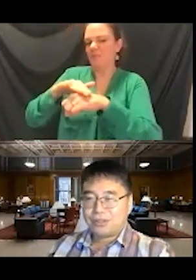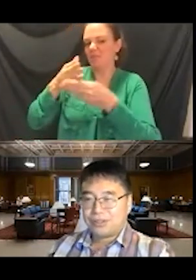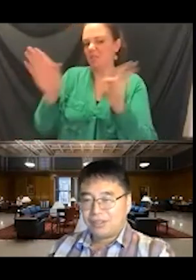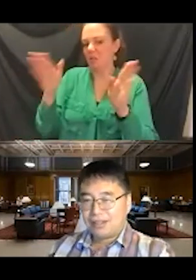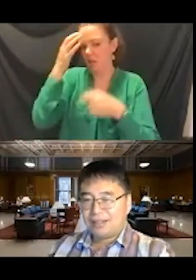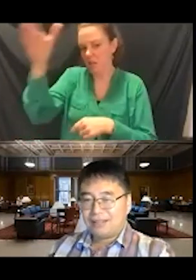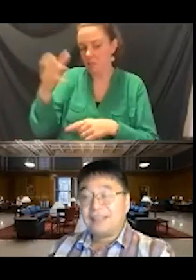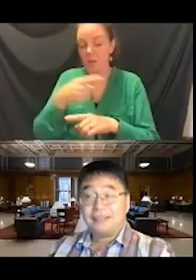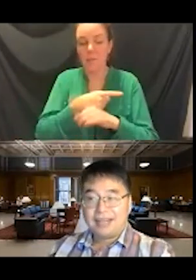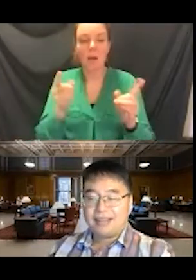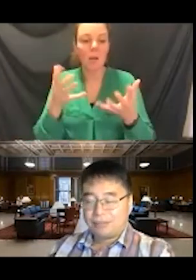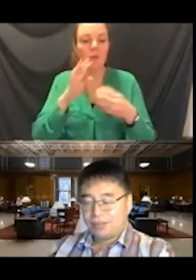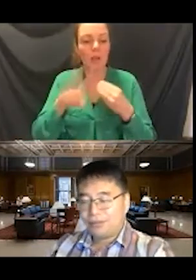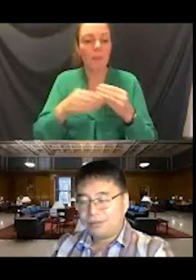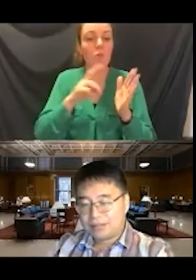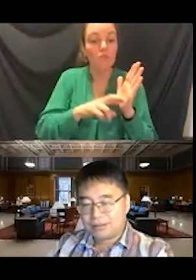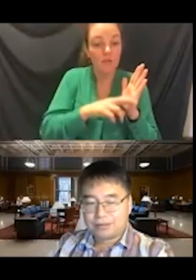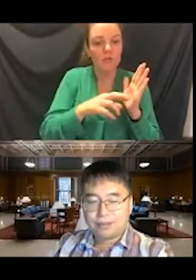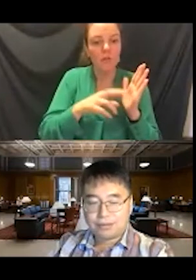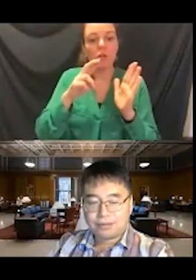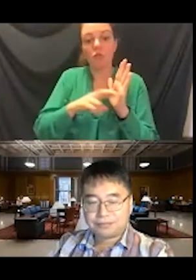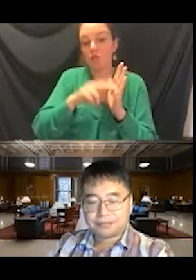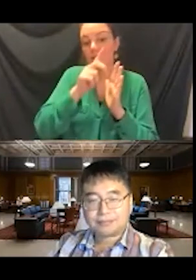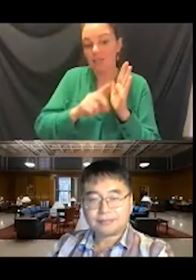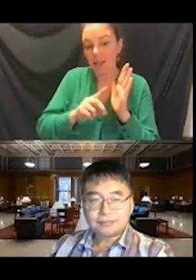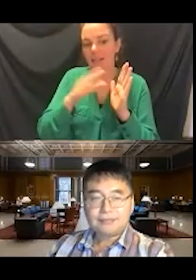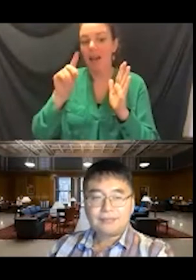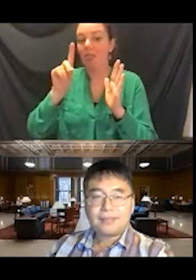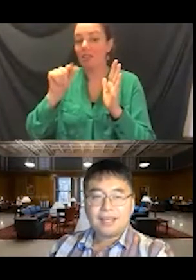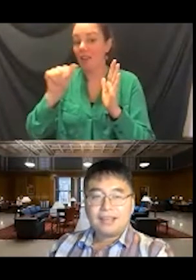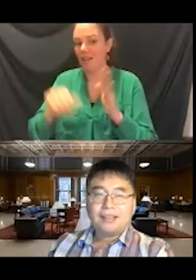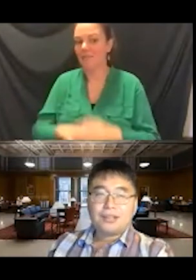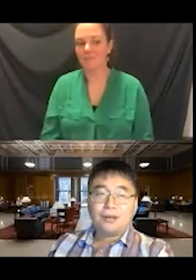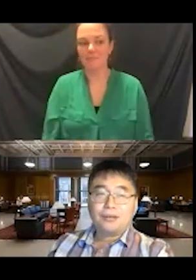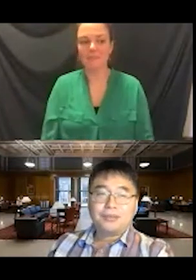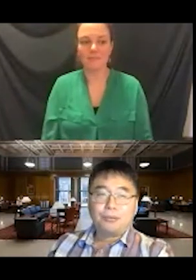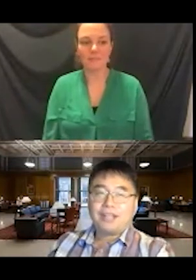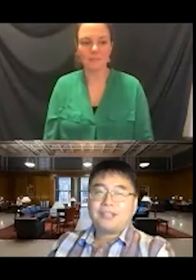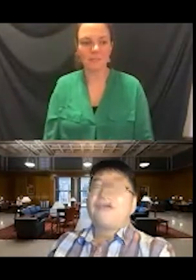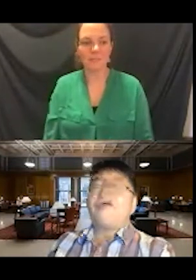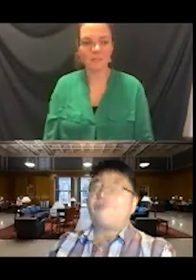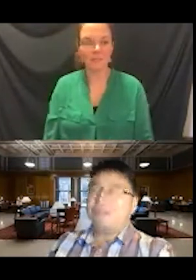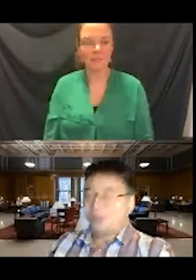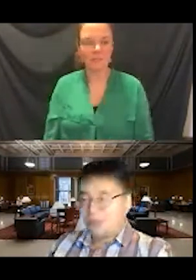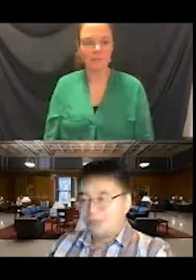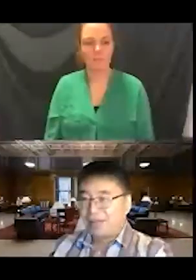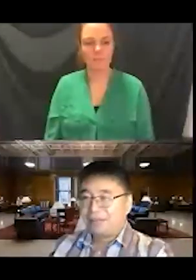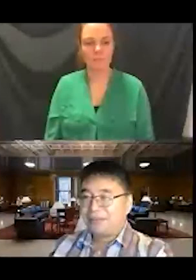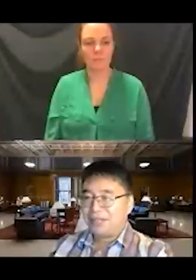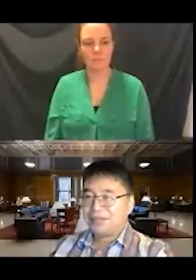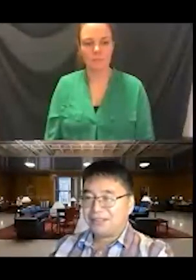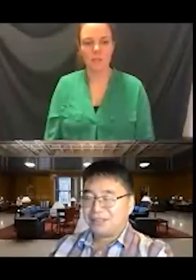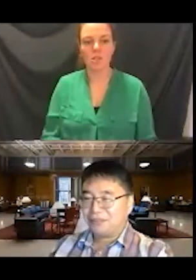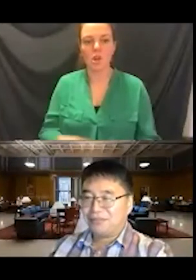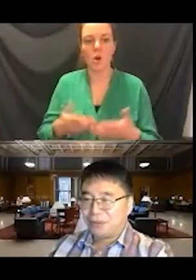and the research design and the data that we use to answer this question. So, you know, what is the value proposition of PRIME,